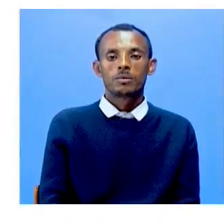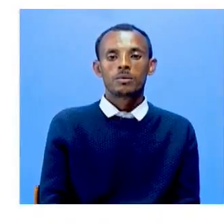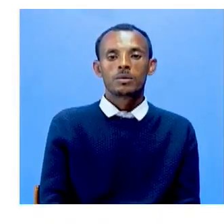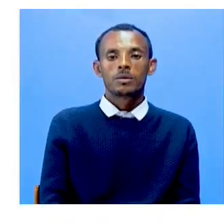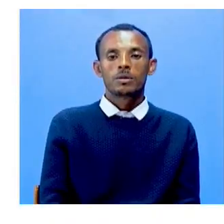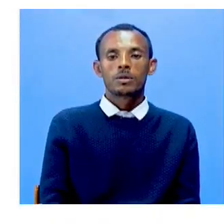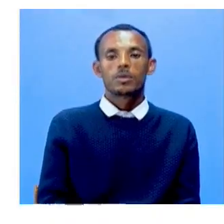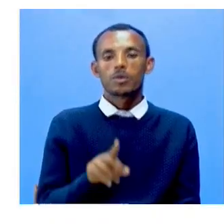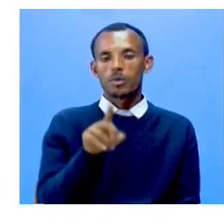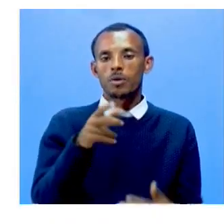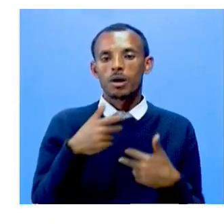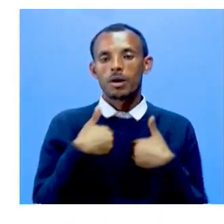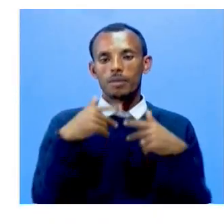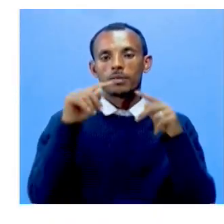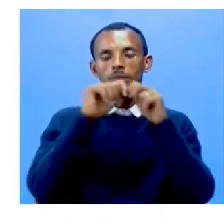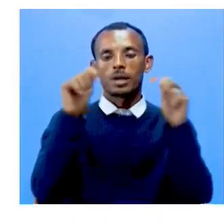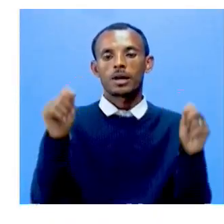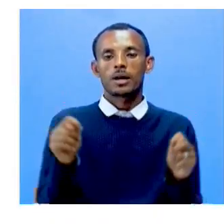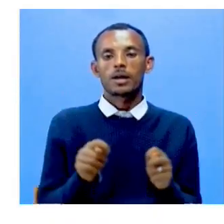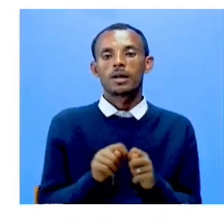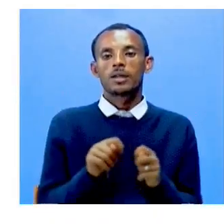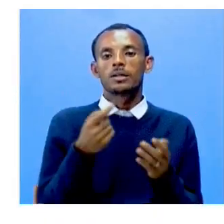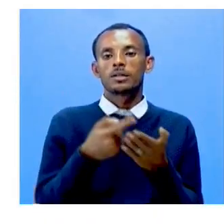here you have triangle on this side.